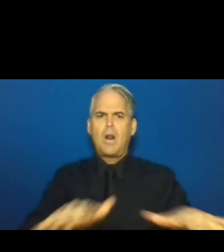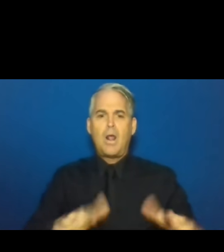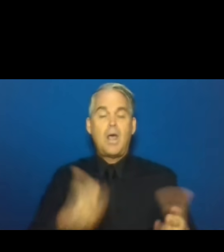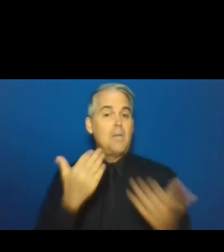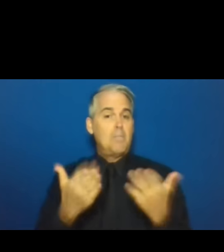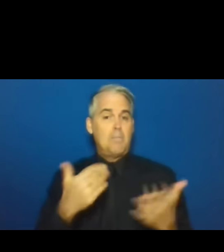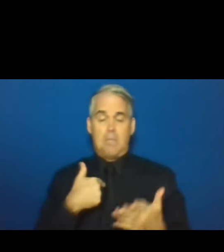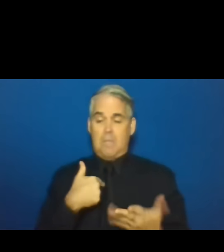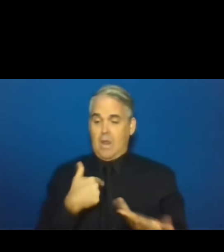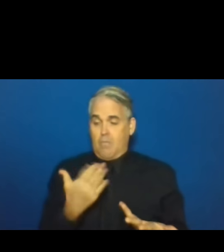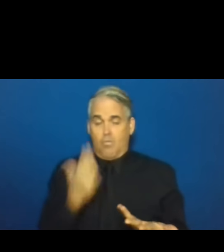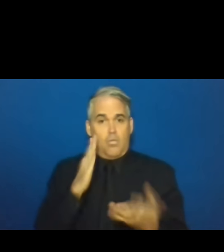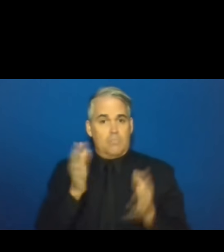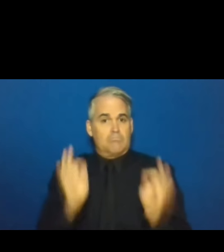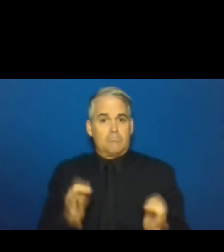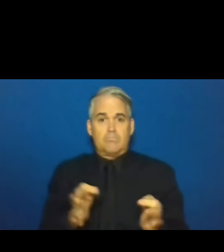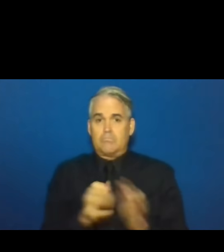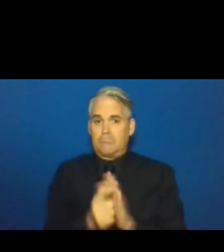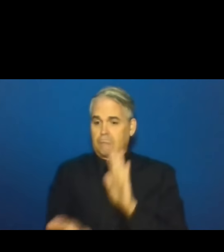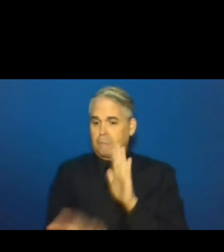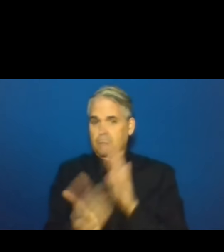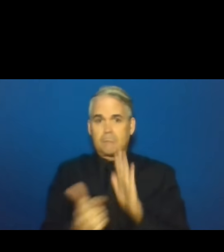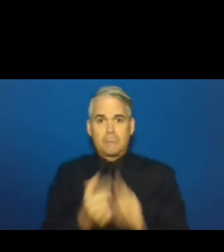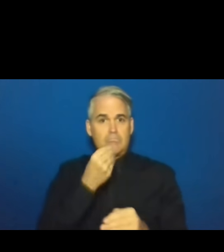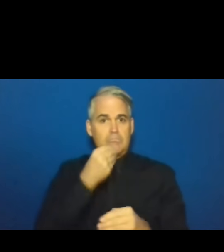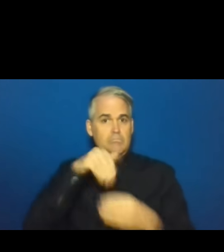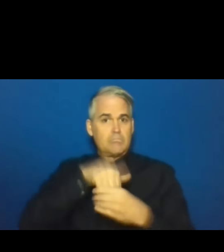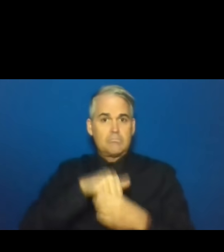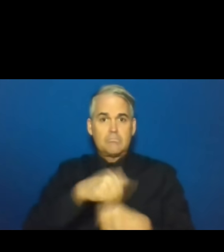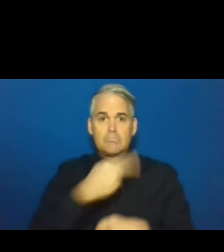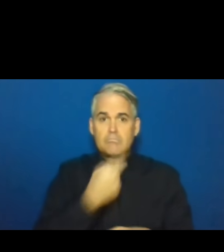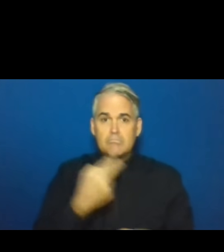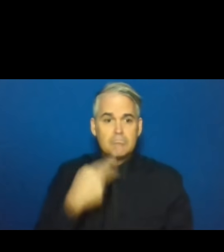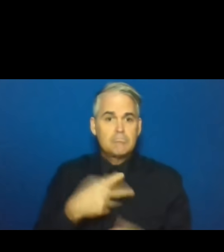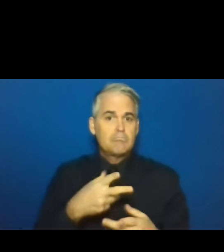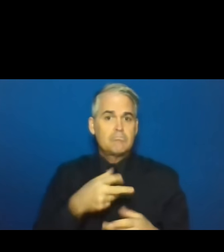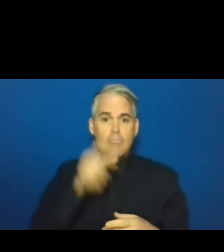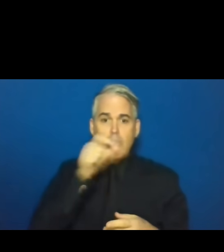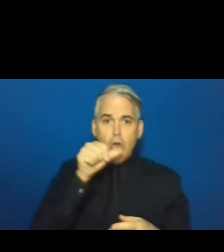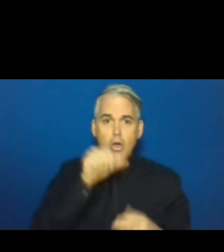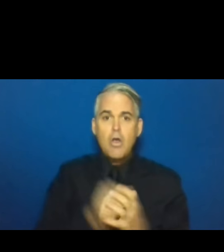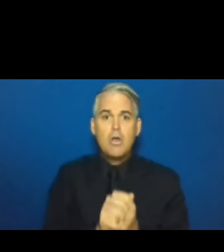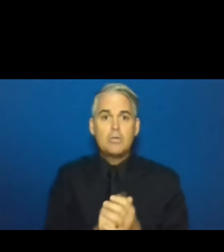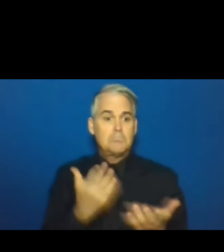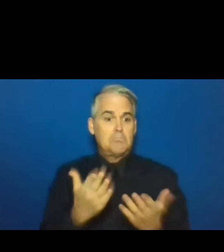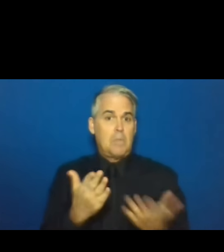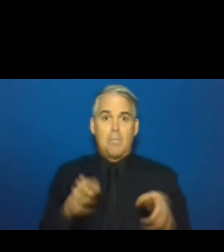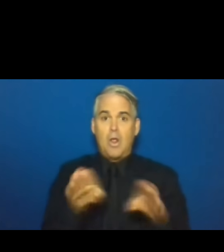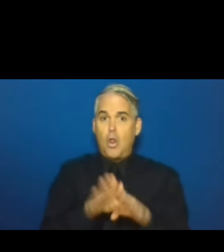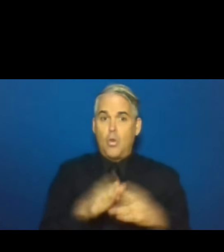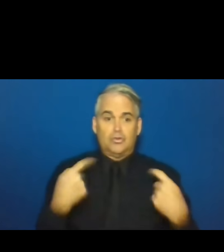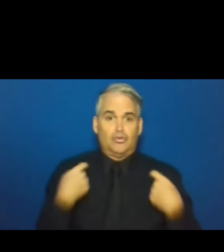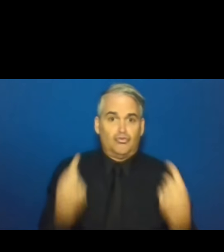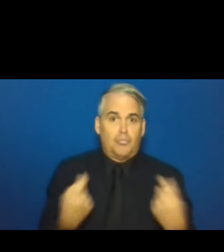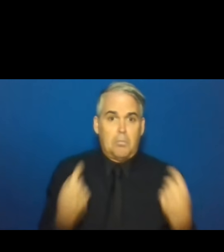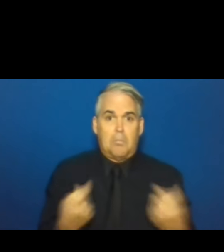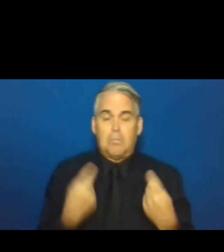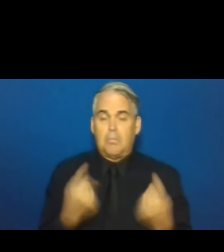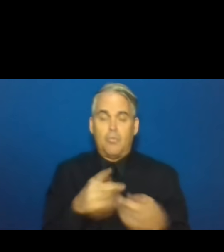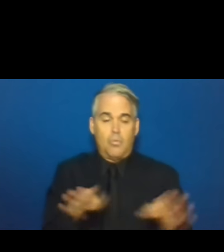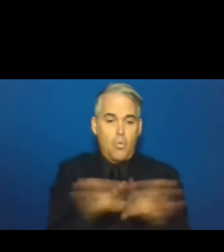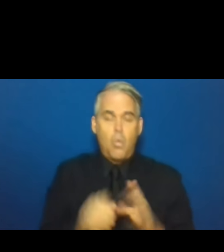service at restaurants and bars, closure of gyms and fitness facilities, severe restrictions on gathering